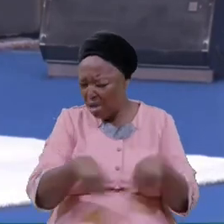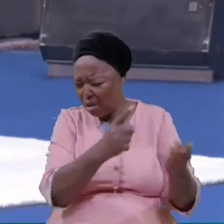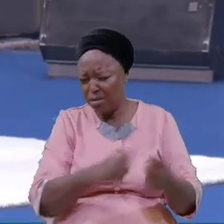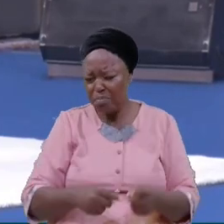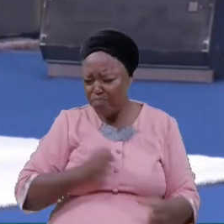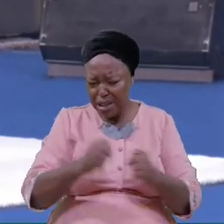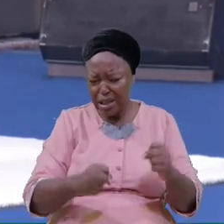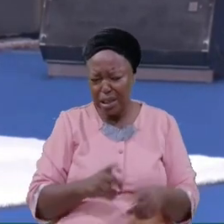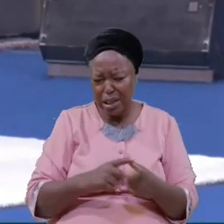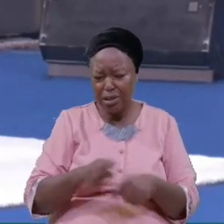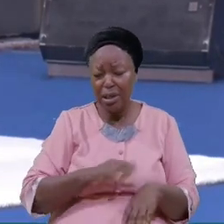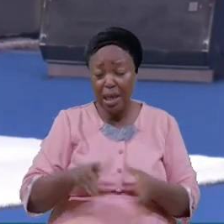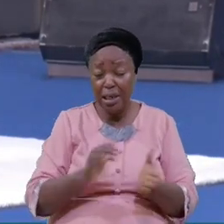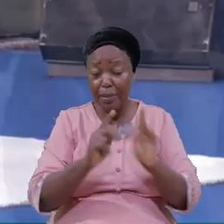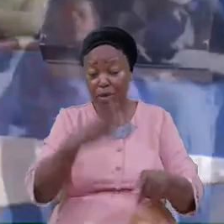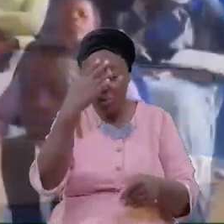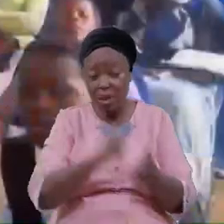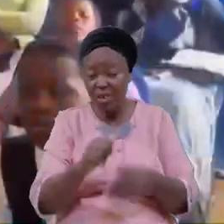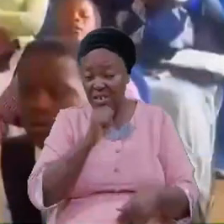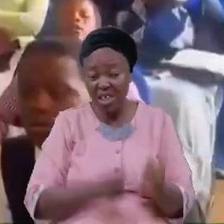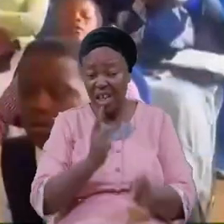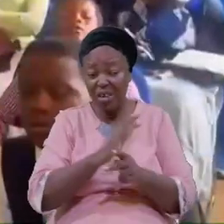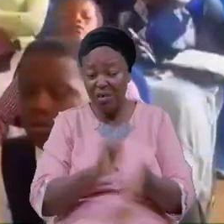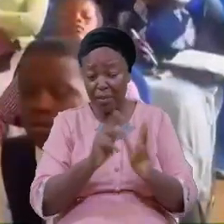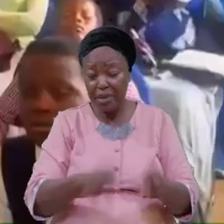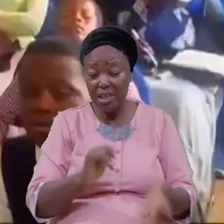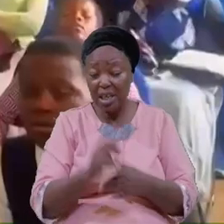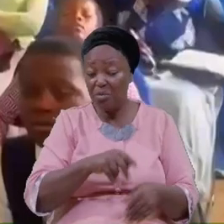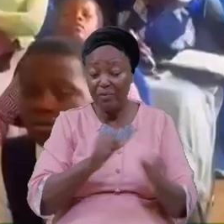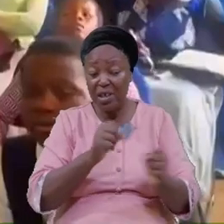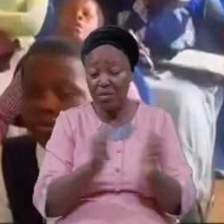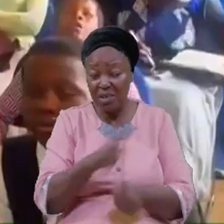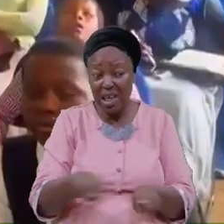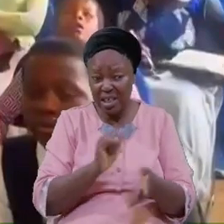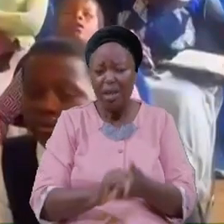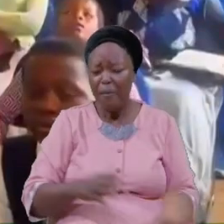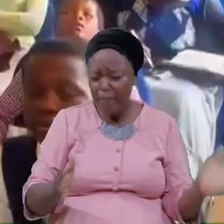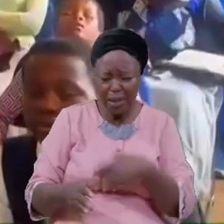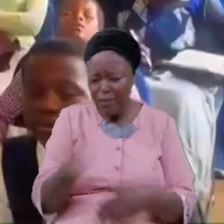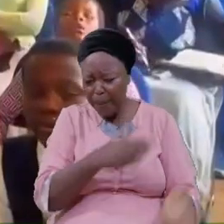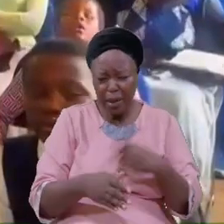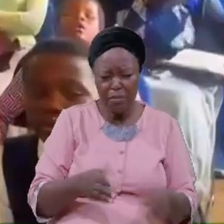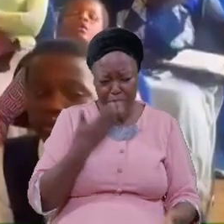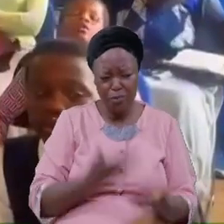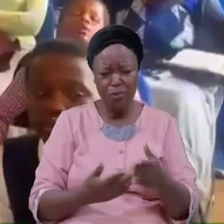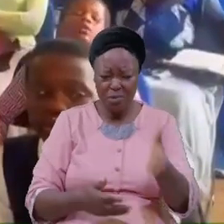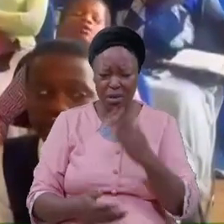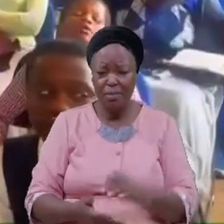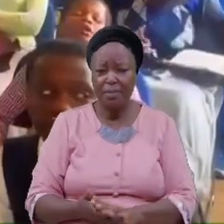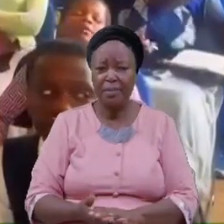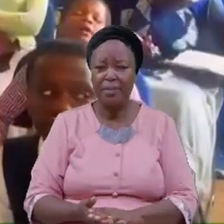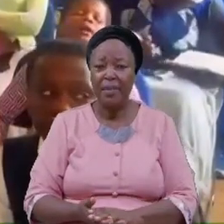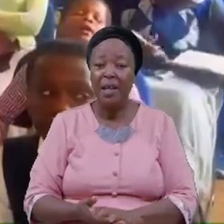person anybody can trample on. Give it to him. Montre-lui que tu n'es pas n'importe qui qu'on peut pas te traiter. What Donne-lui ça.